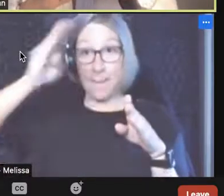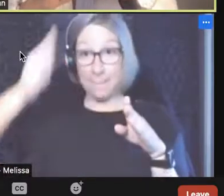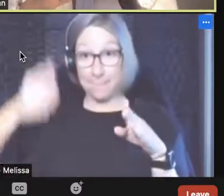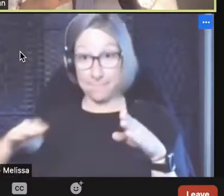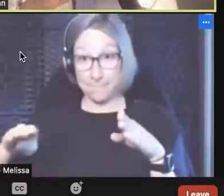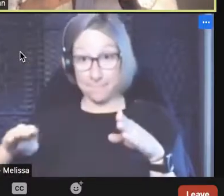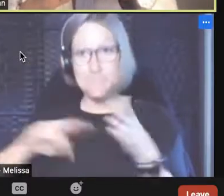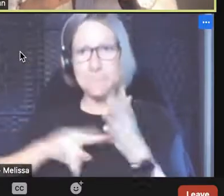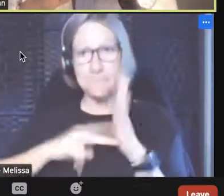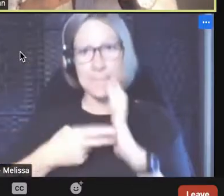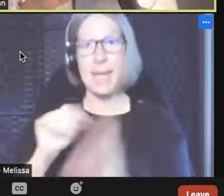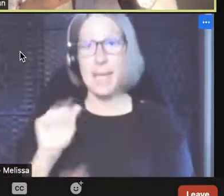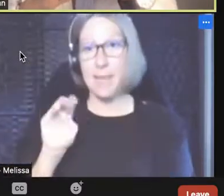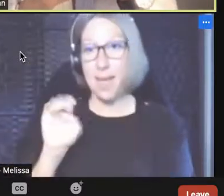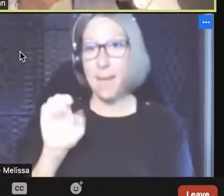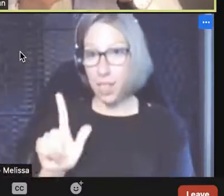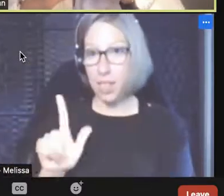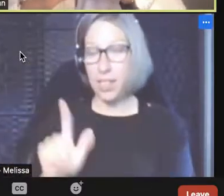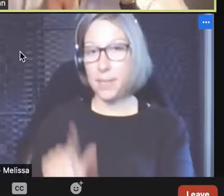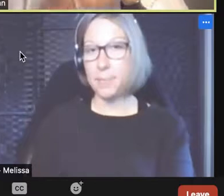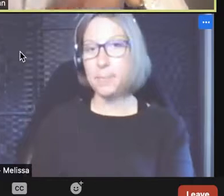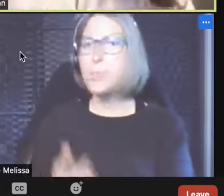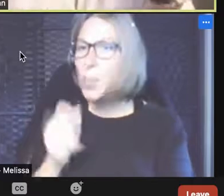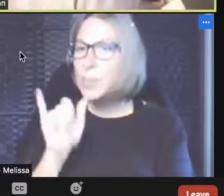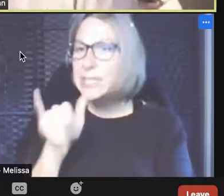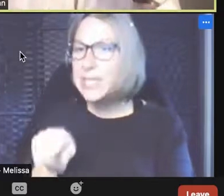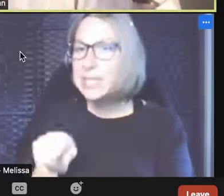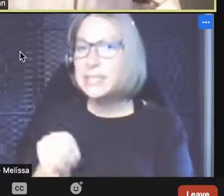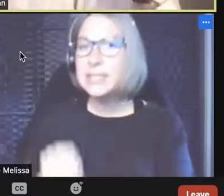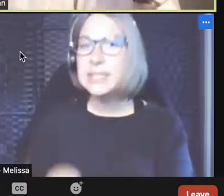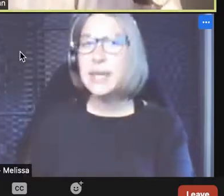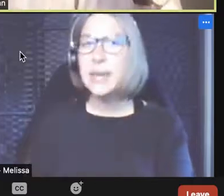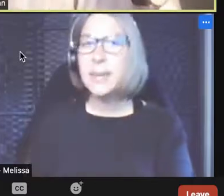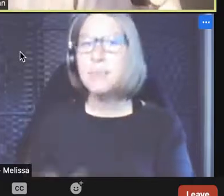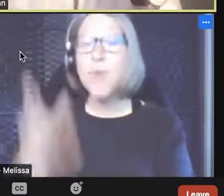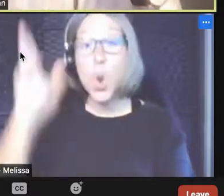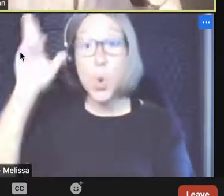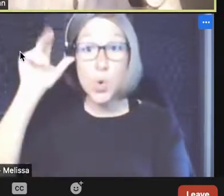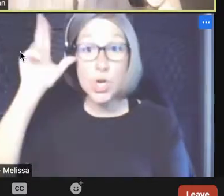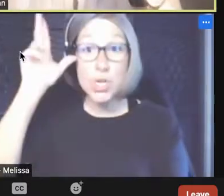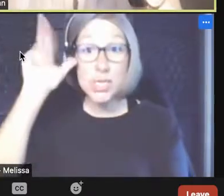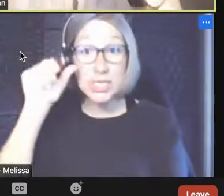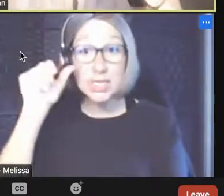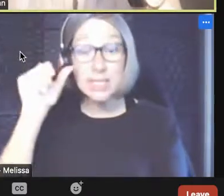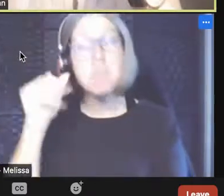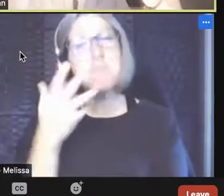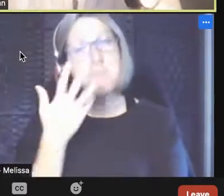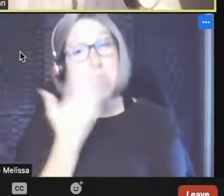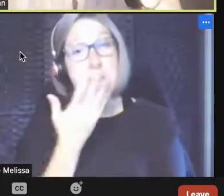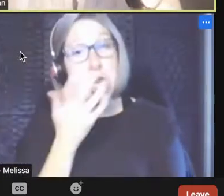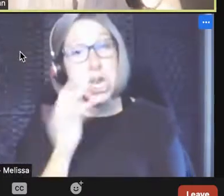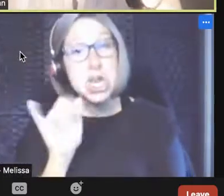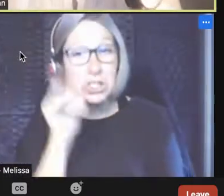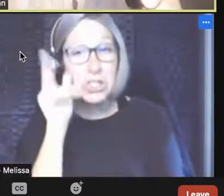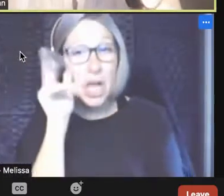Okay. That's a camel. What's that one? A horse. It kind of looks like one. Remember we